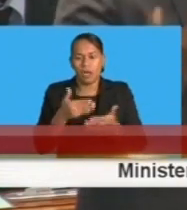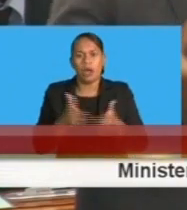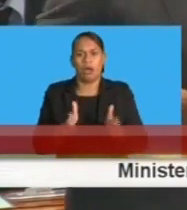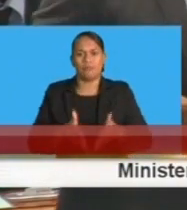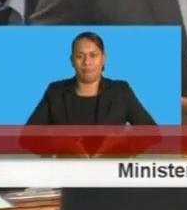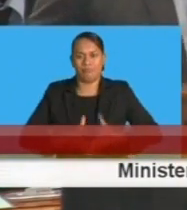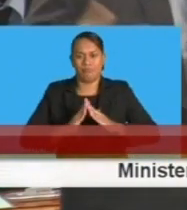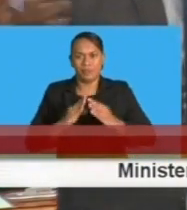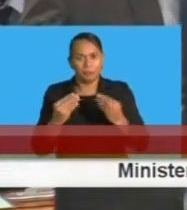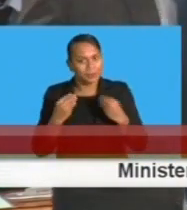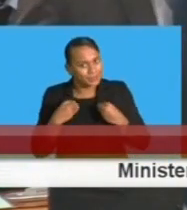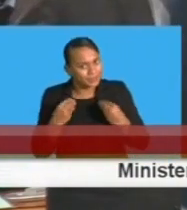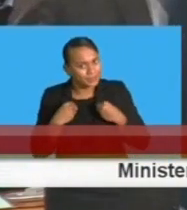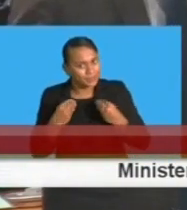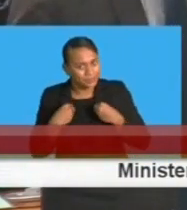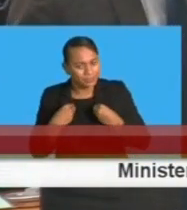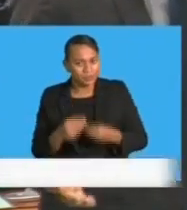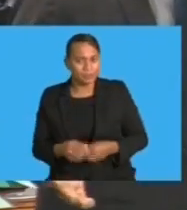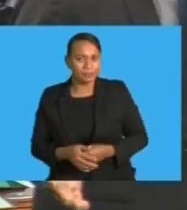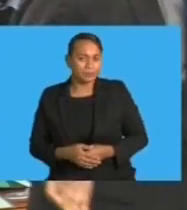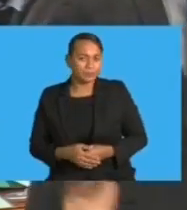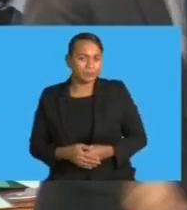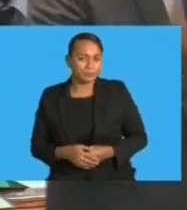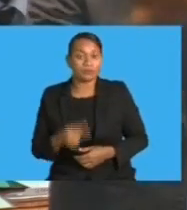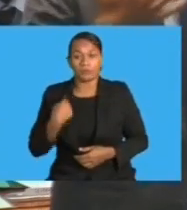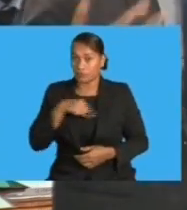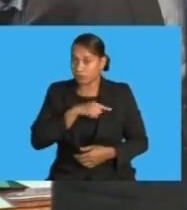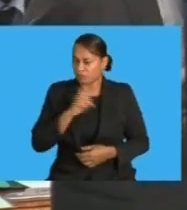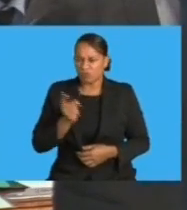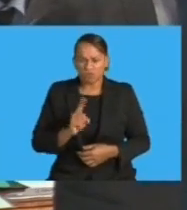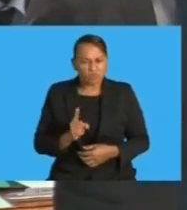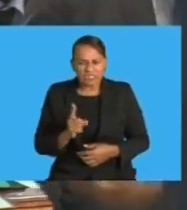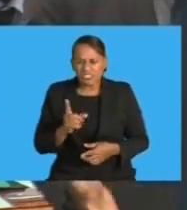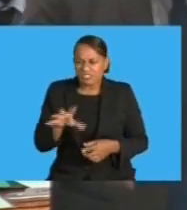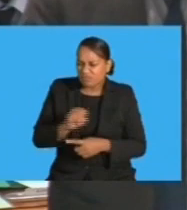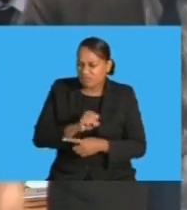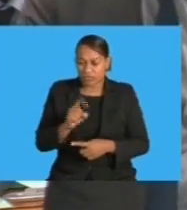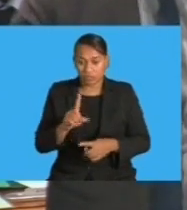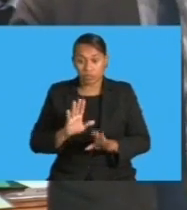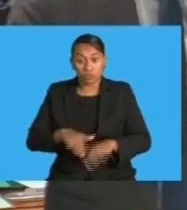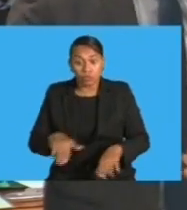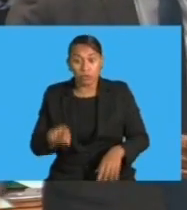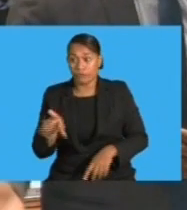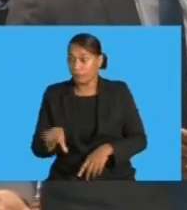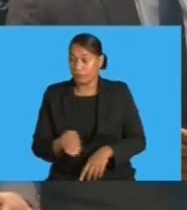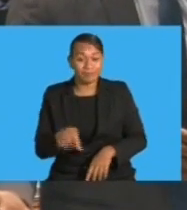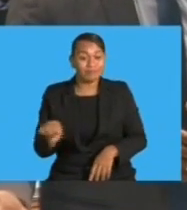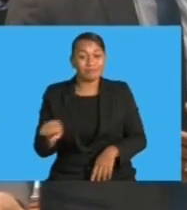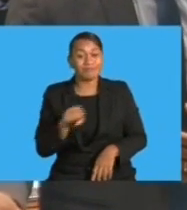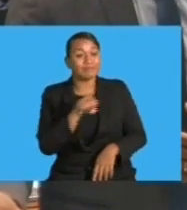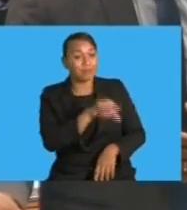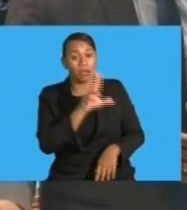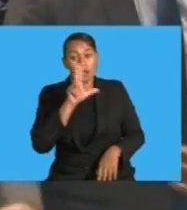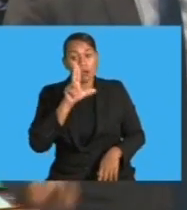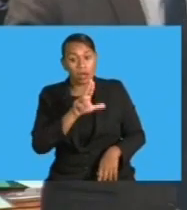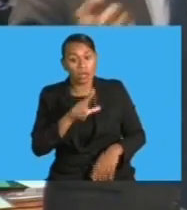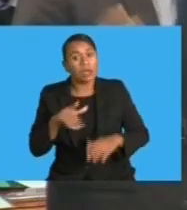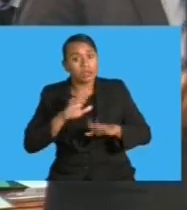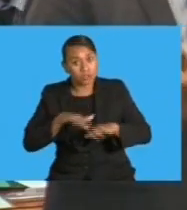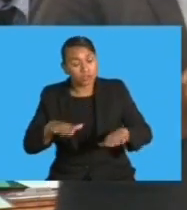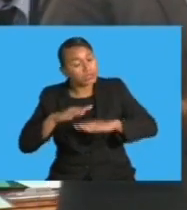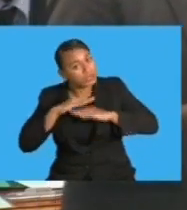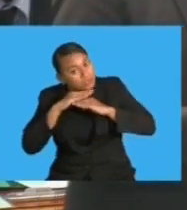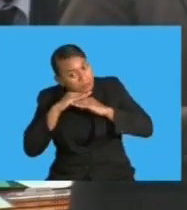We don't want. I've taken my children to Lau, the Kaumataningwane, and my children have slept on the floor. I've